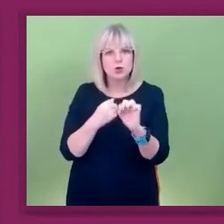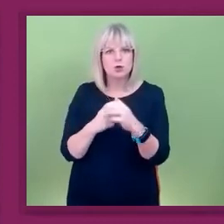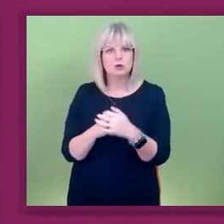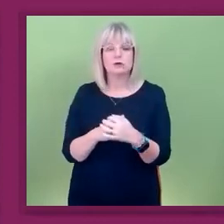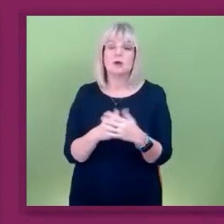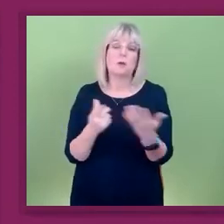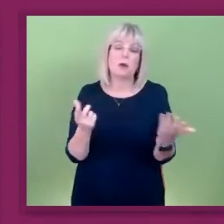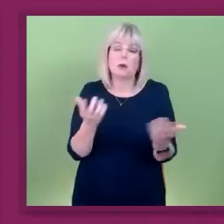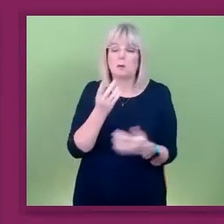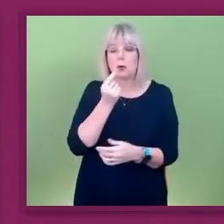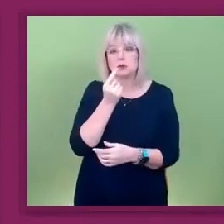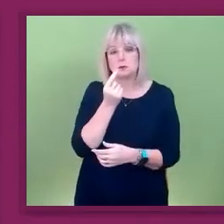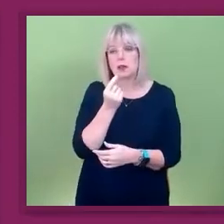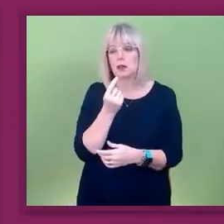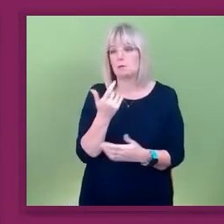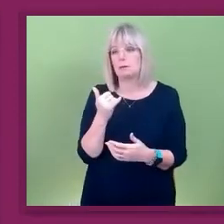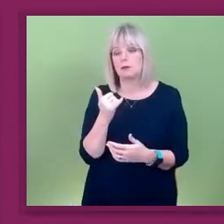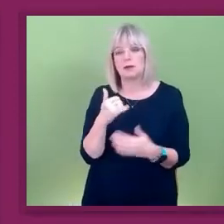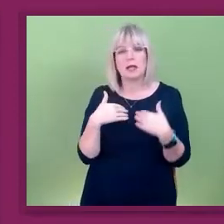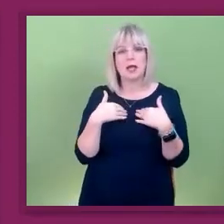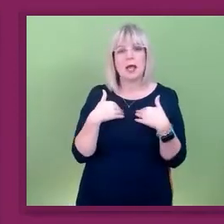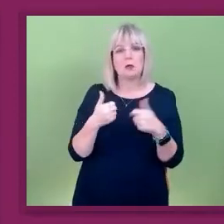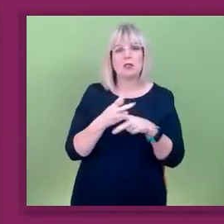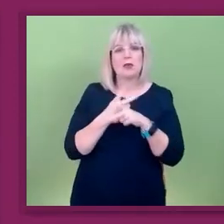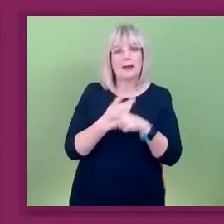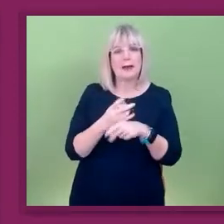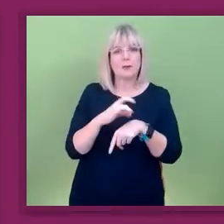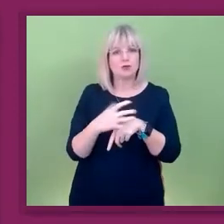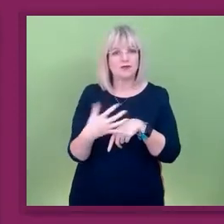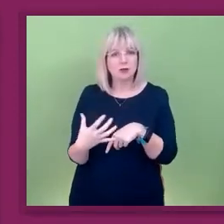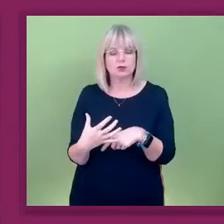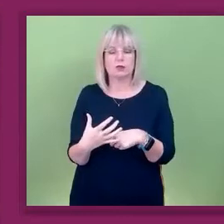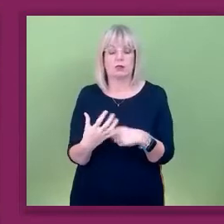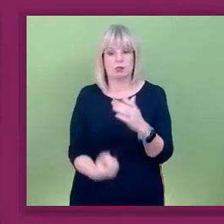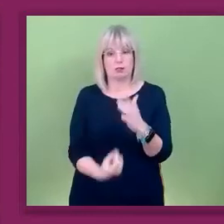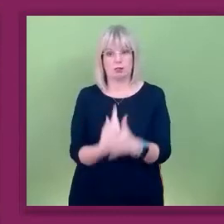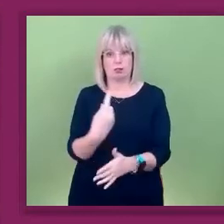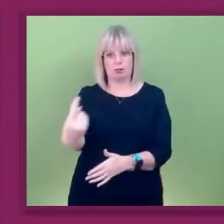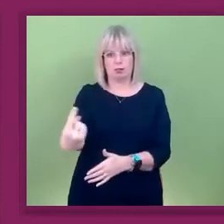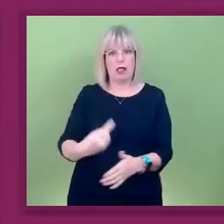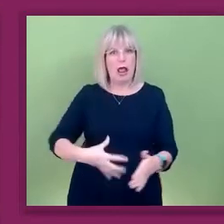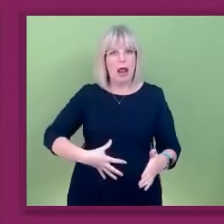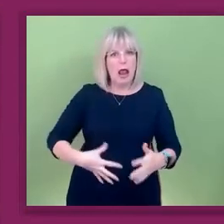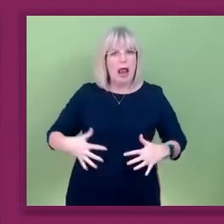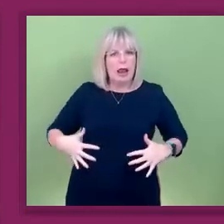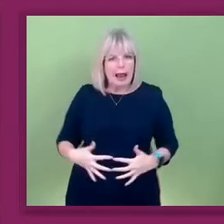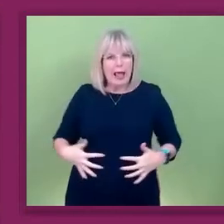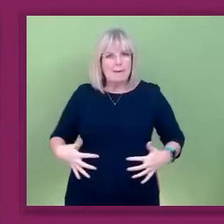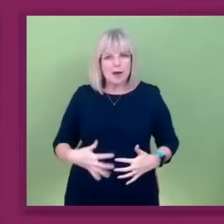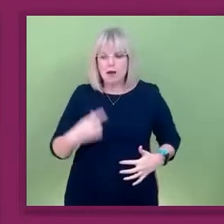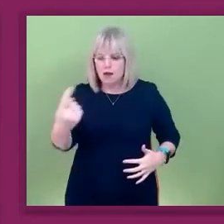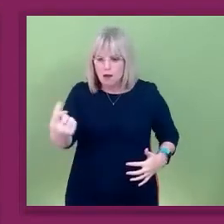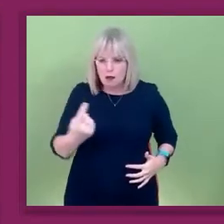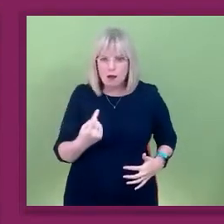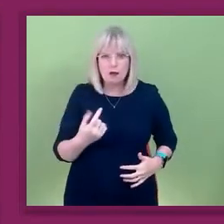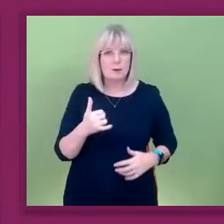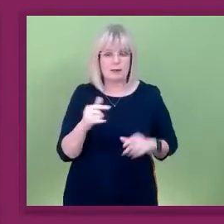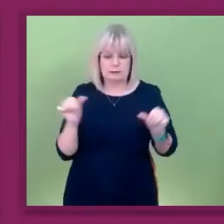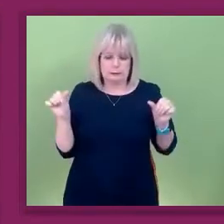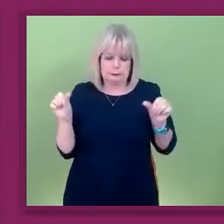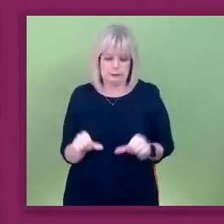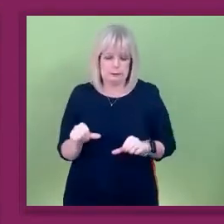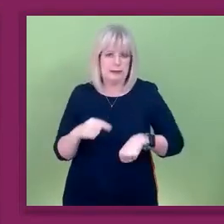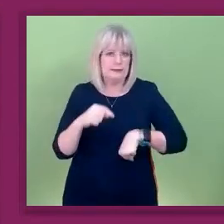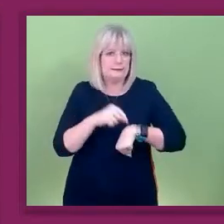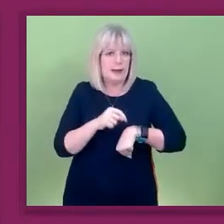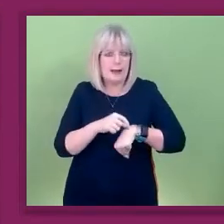a healthcare professional and as a woman presents in labor, you may only have a restricted amount of time, but